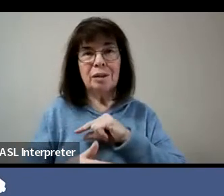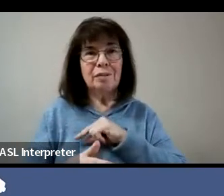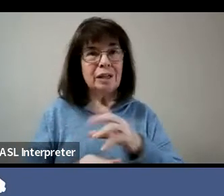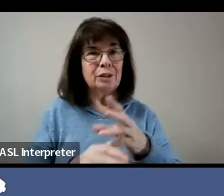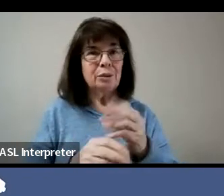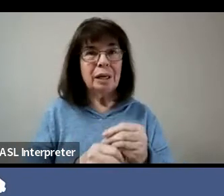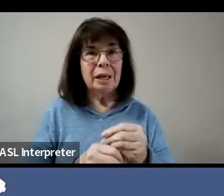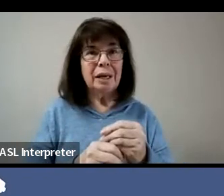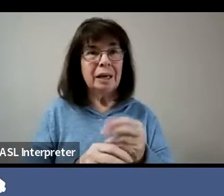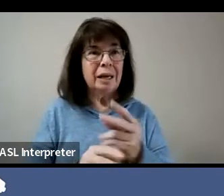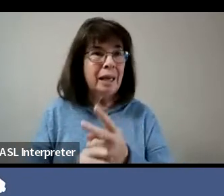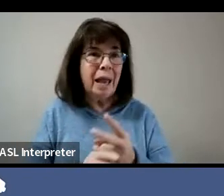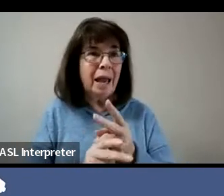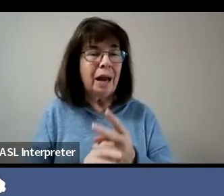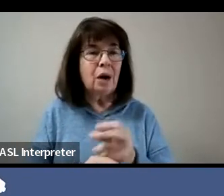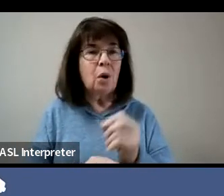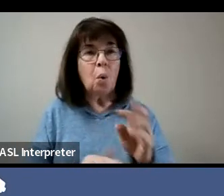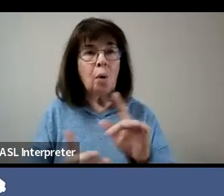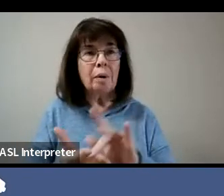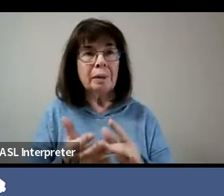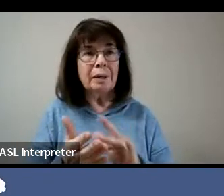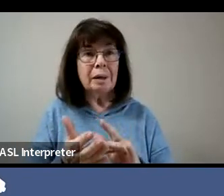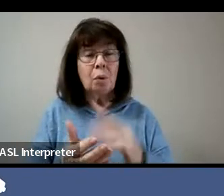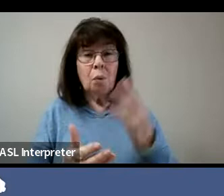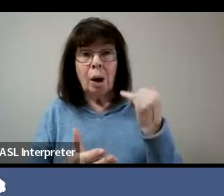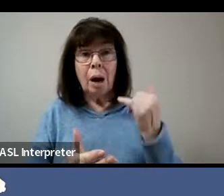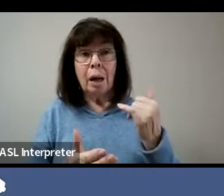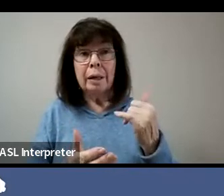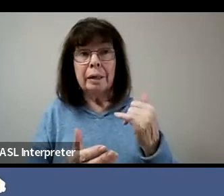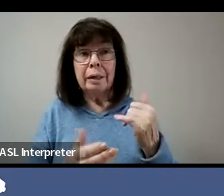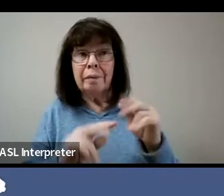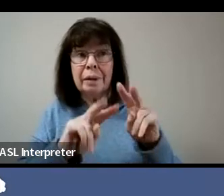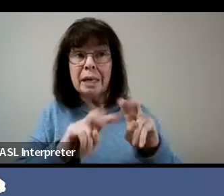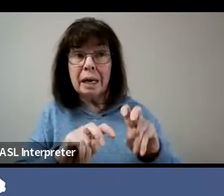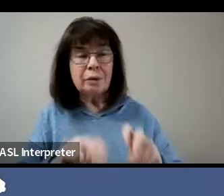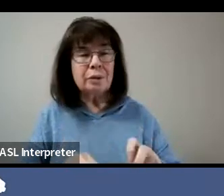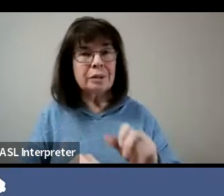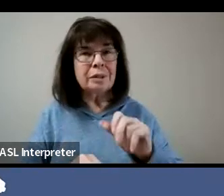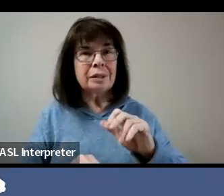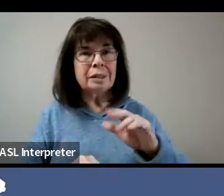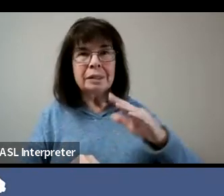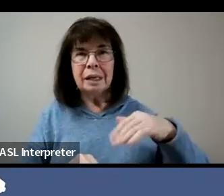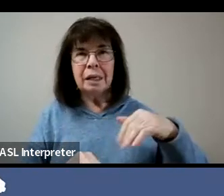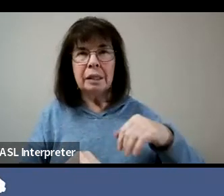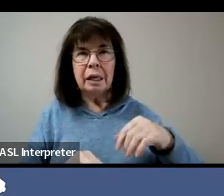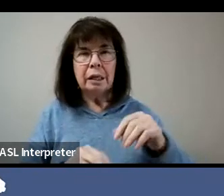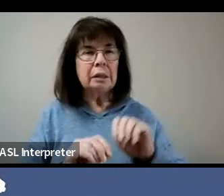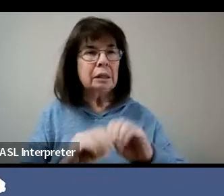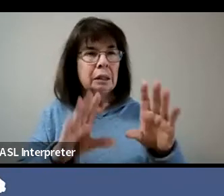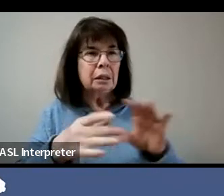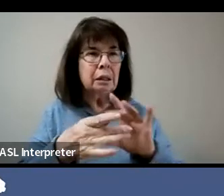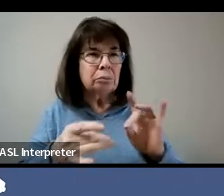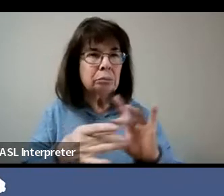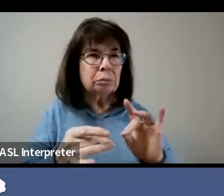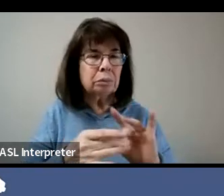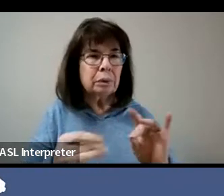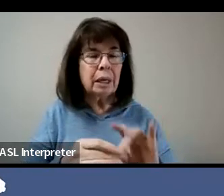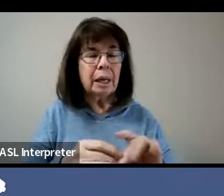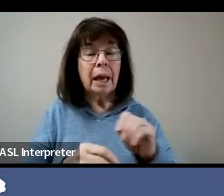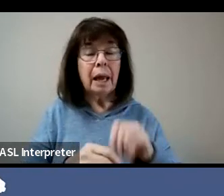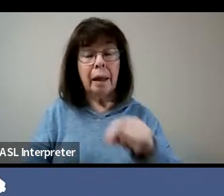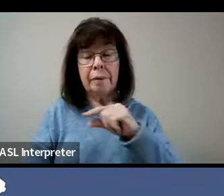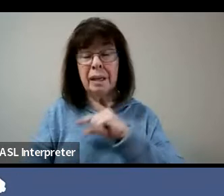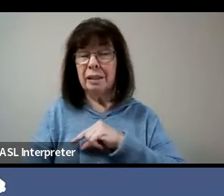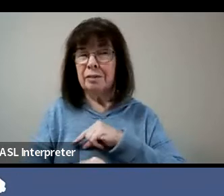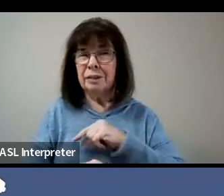medication because, the diagnoses aren't defined, and, then the eligibility, they're falling between the